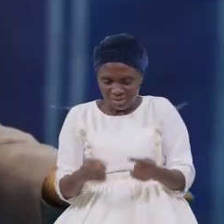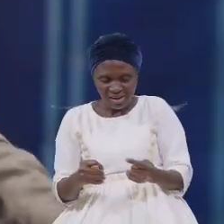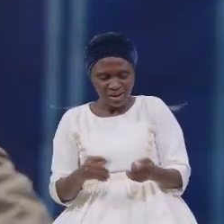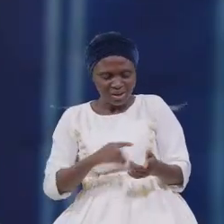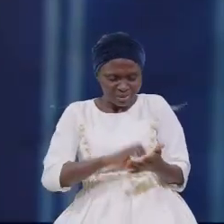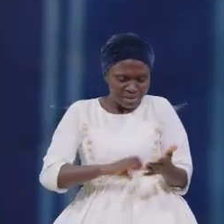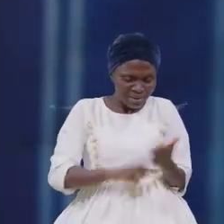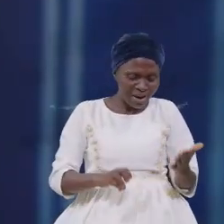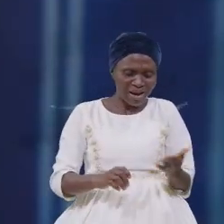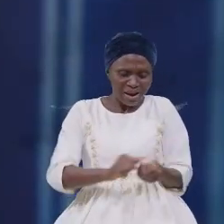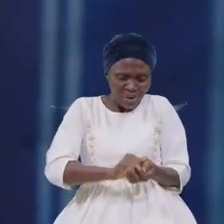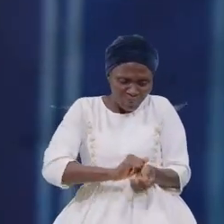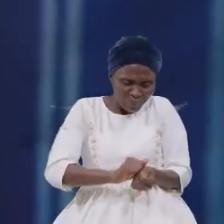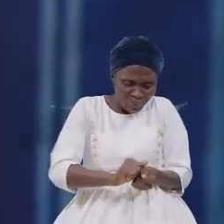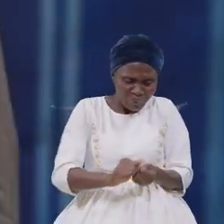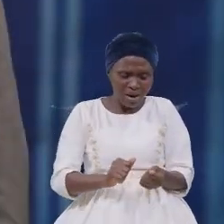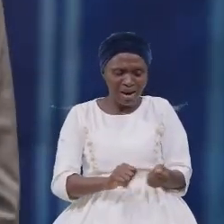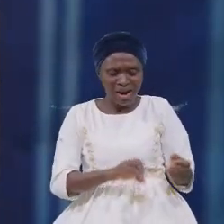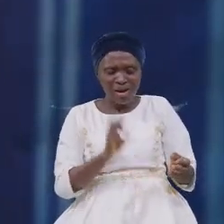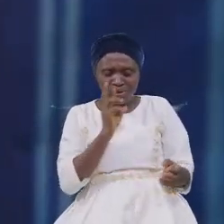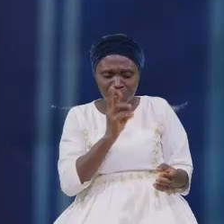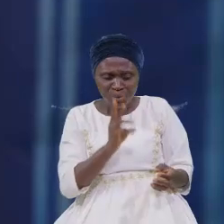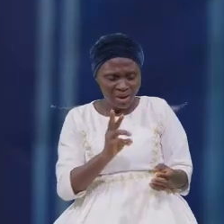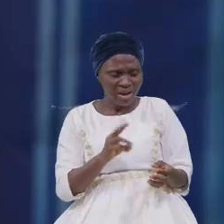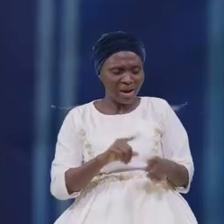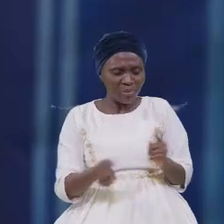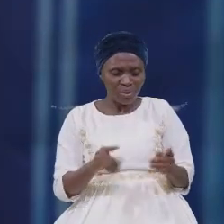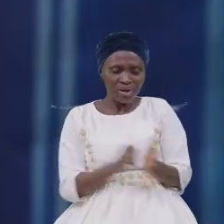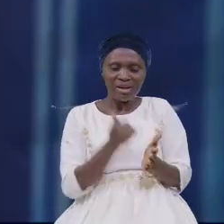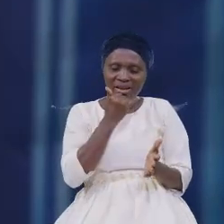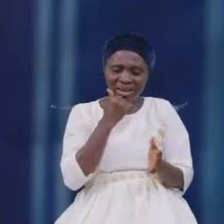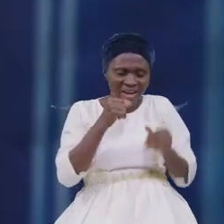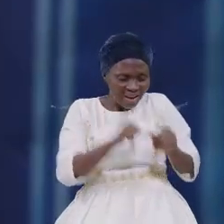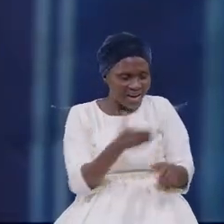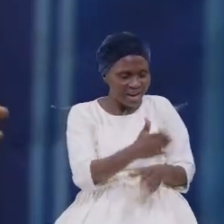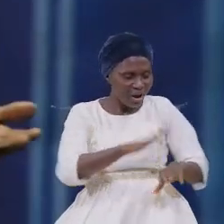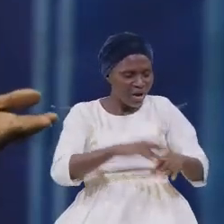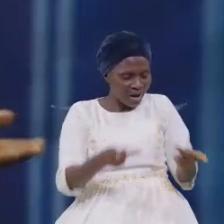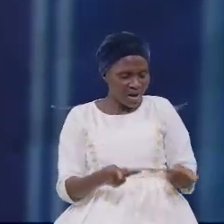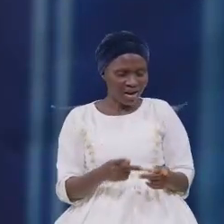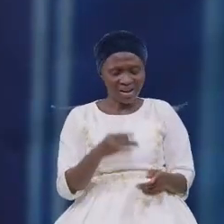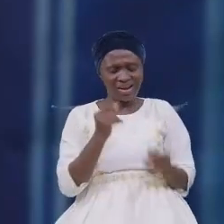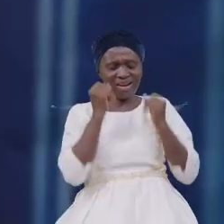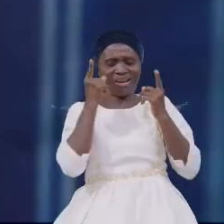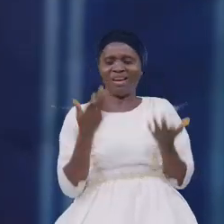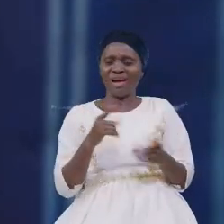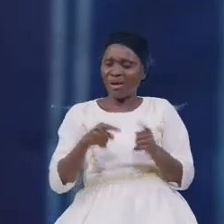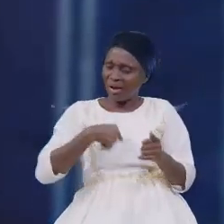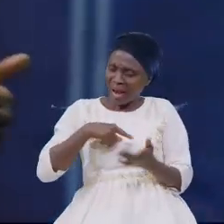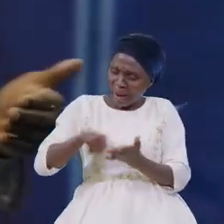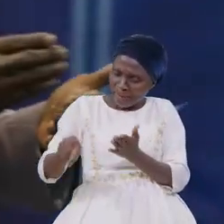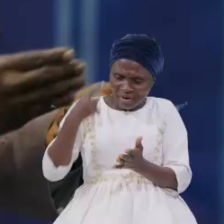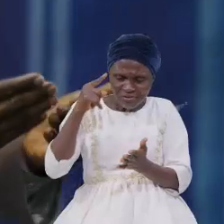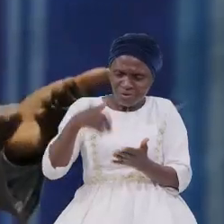the stain is still there. I paid for something new. Why are they giving me this? And